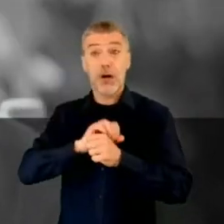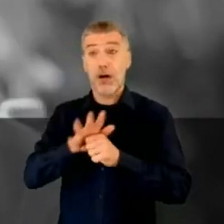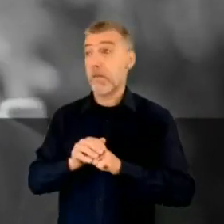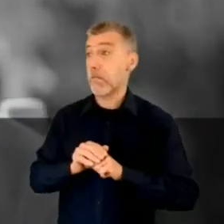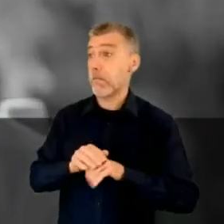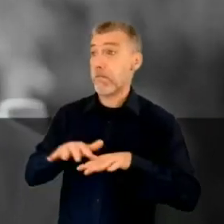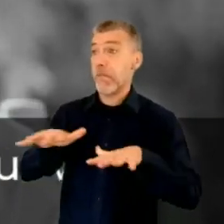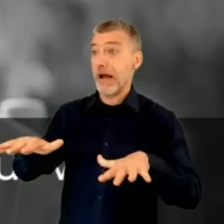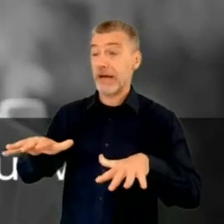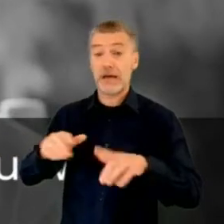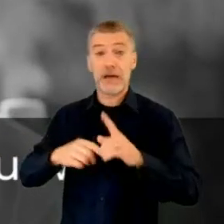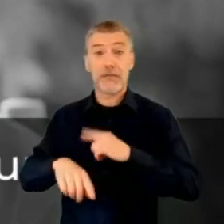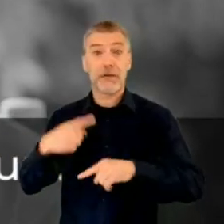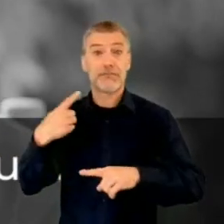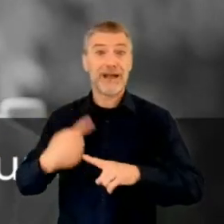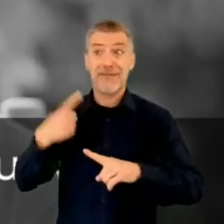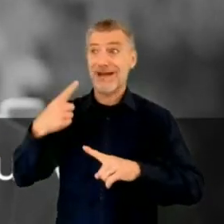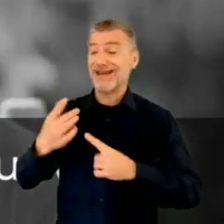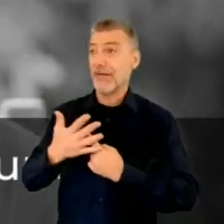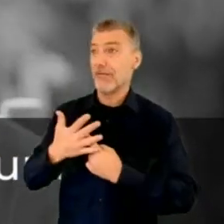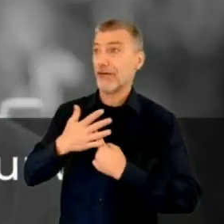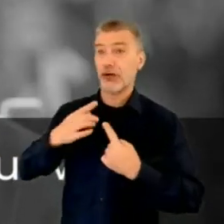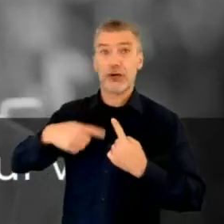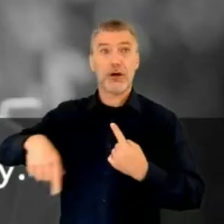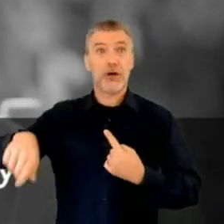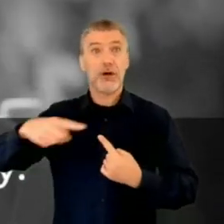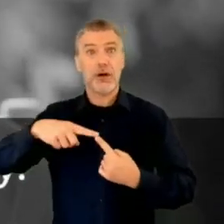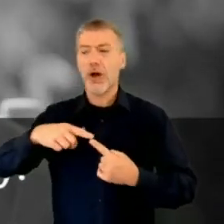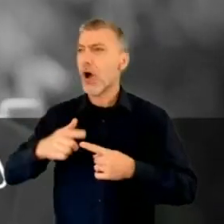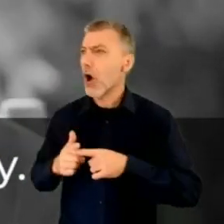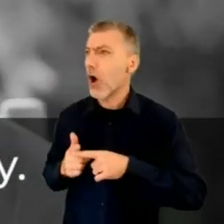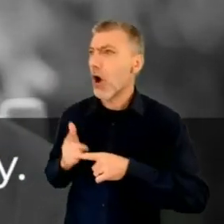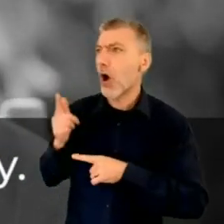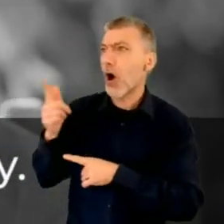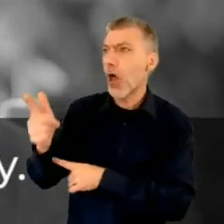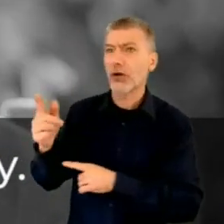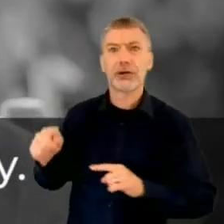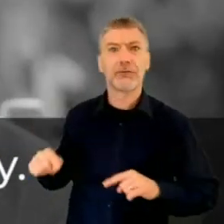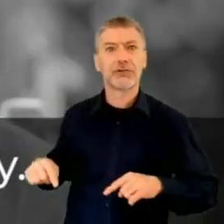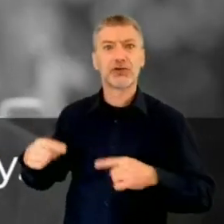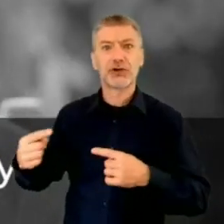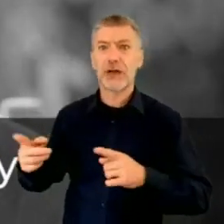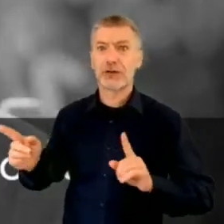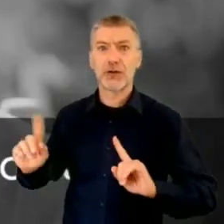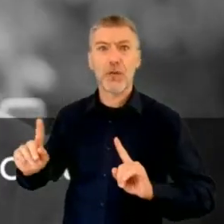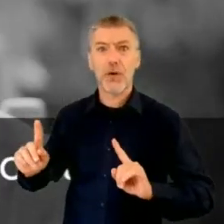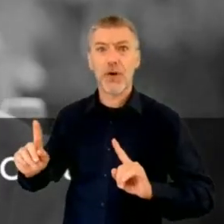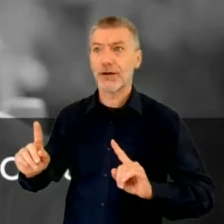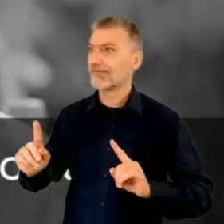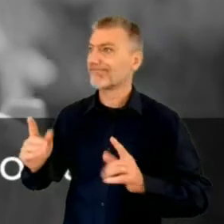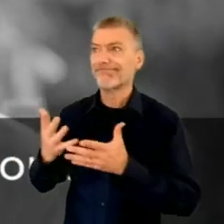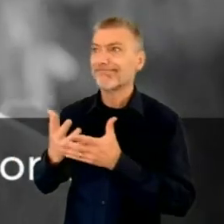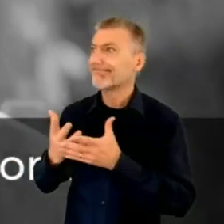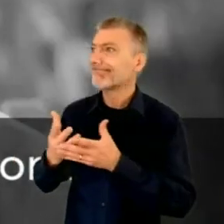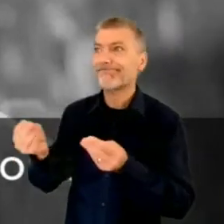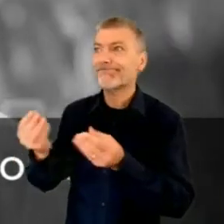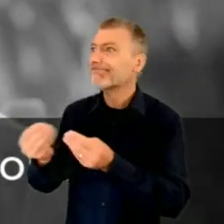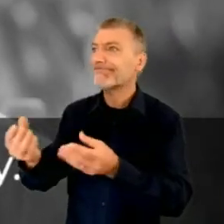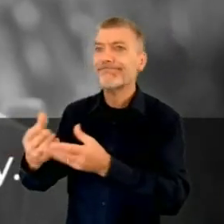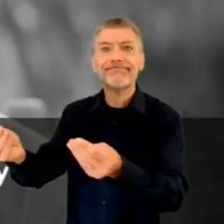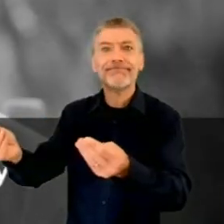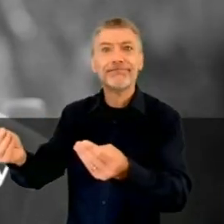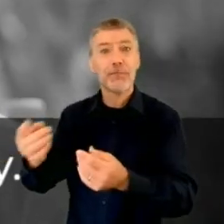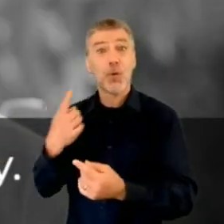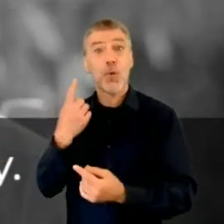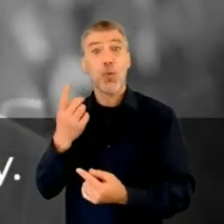obvious pressures, but the long-term challenges our world faces, they haven't gone away. Of those, one of the most